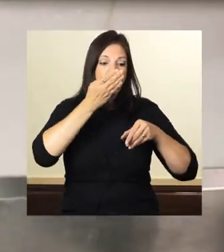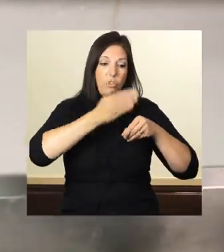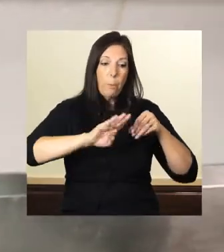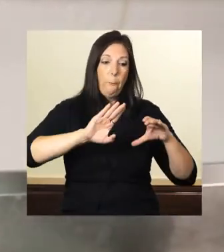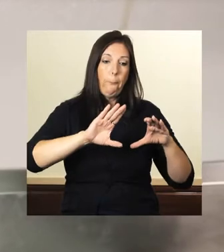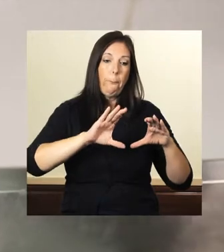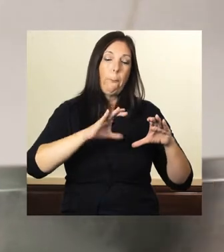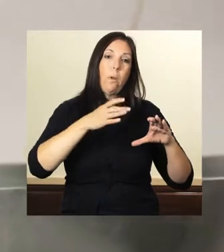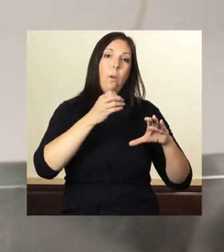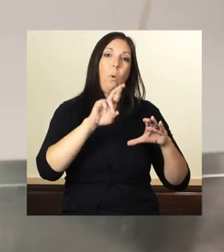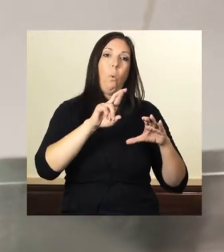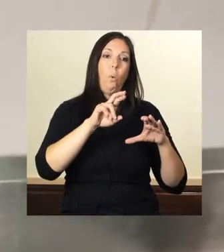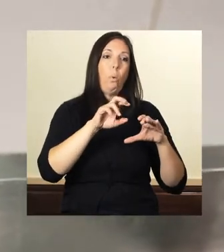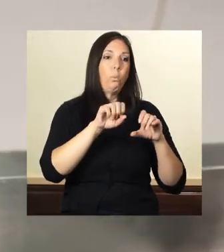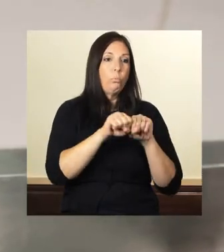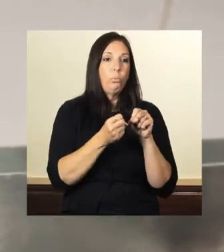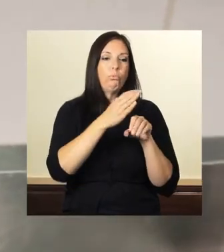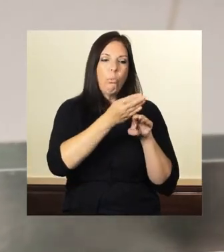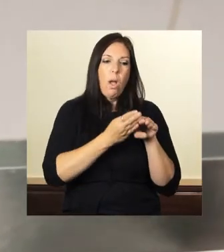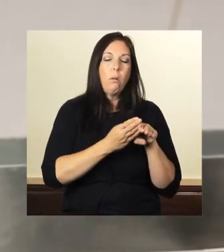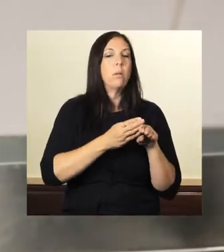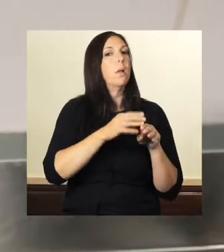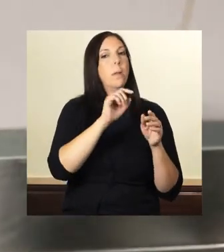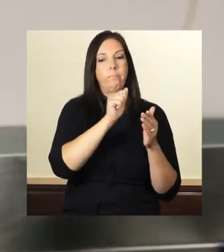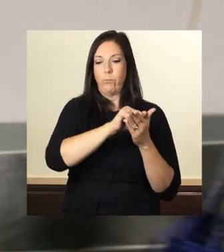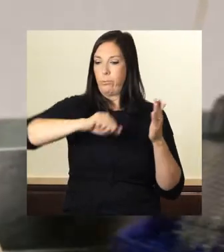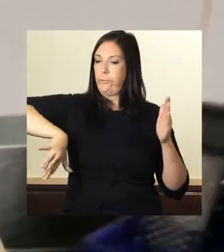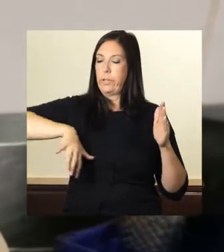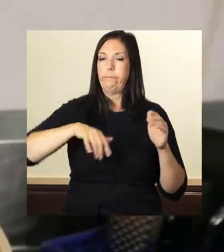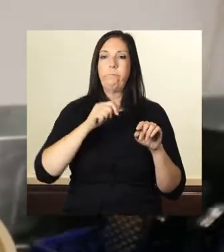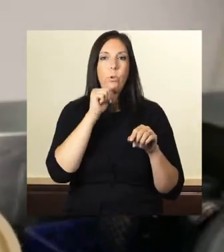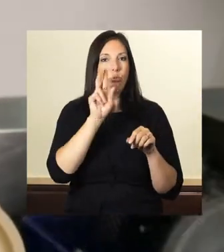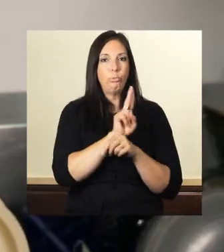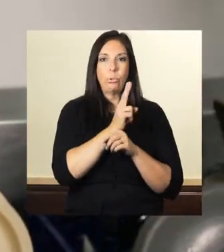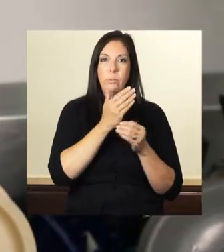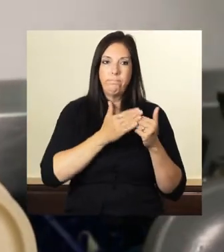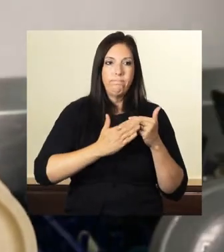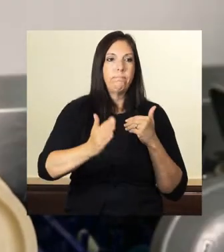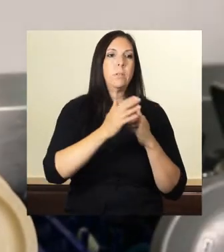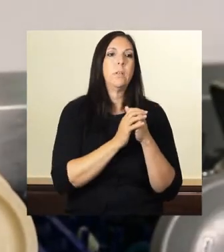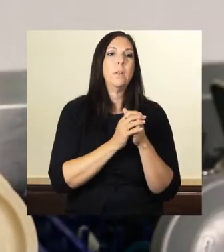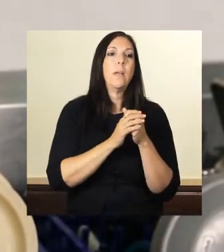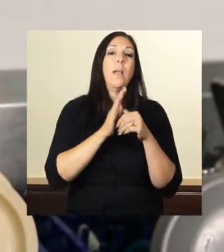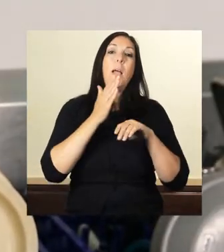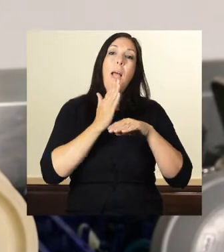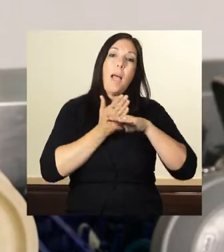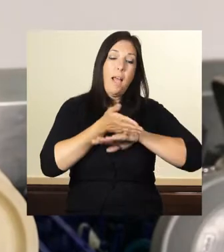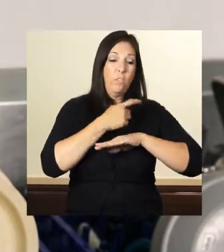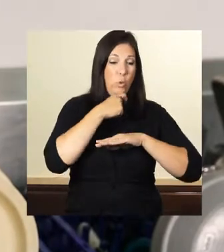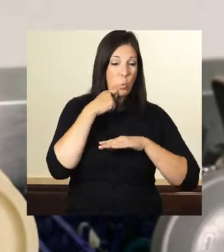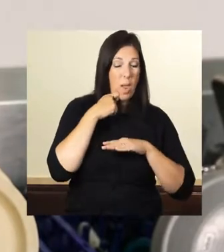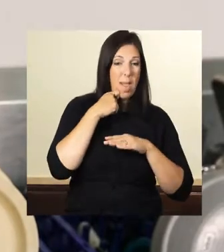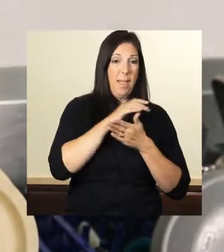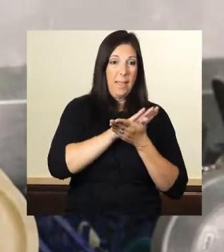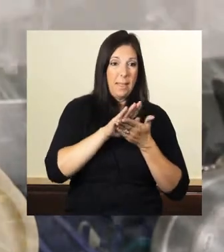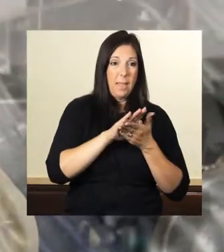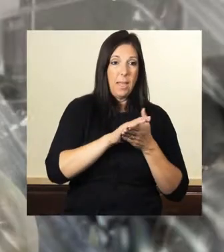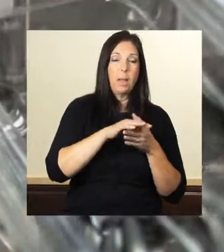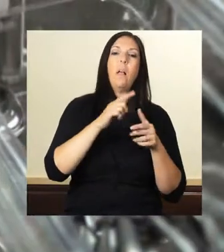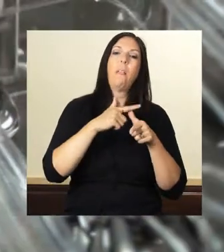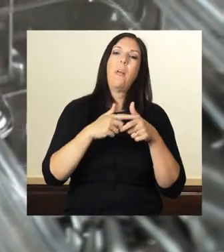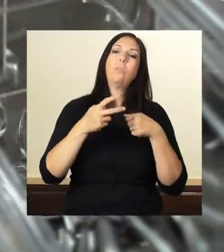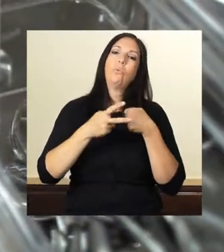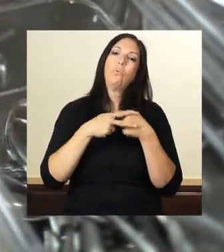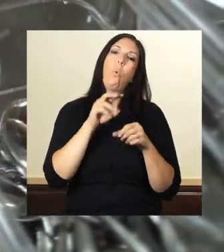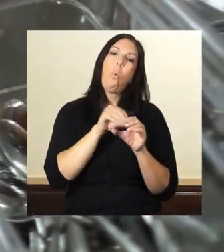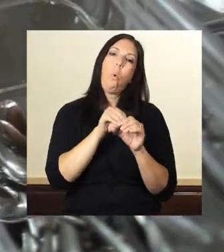No soap should remain on any dishes. Chipped or cracked dishware must be removed from service. After dishes are